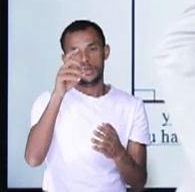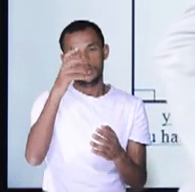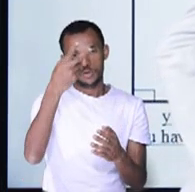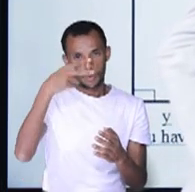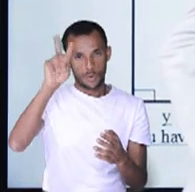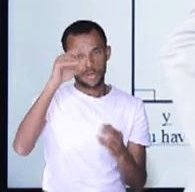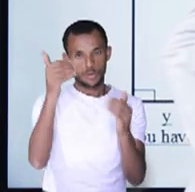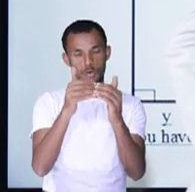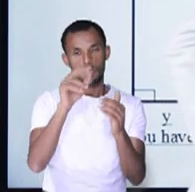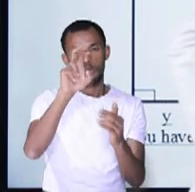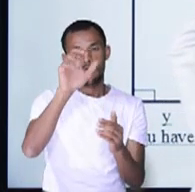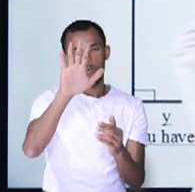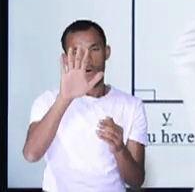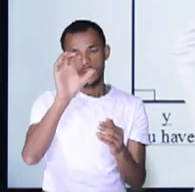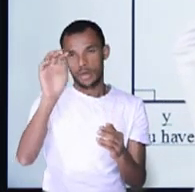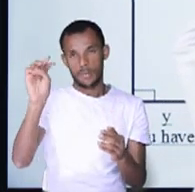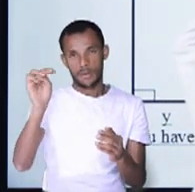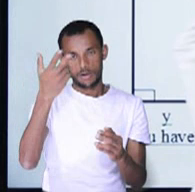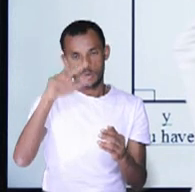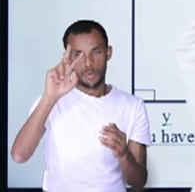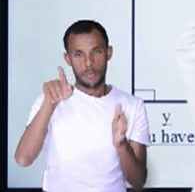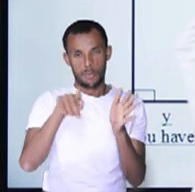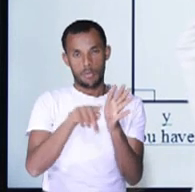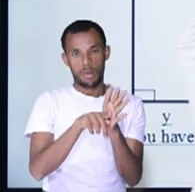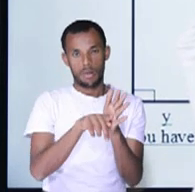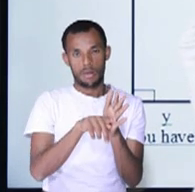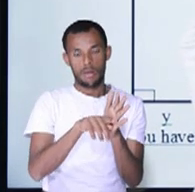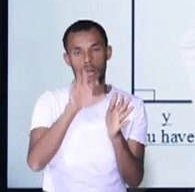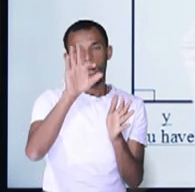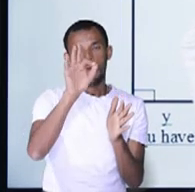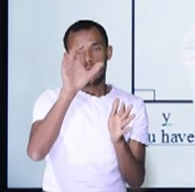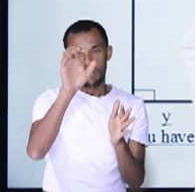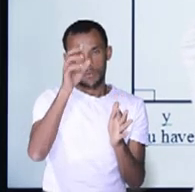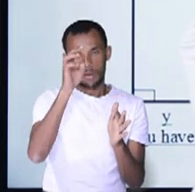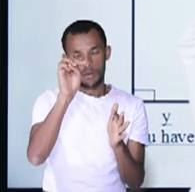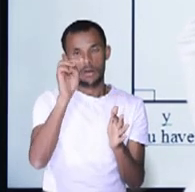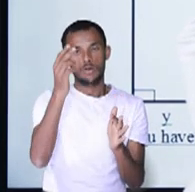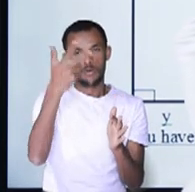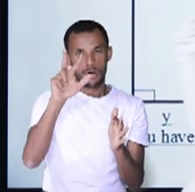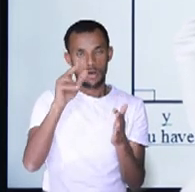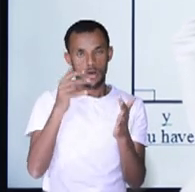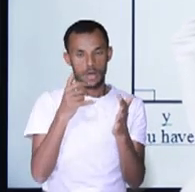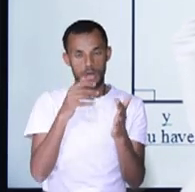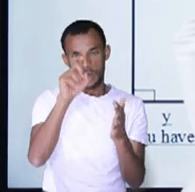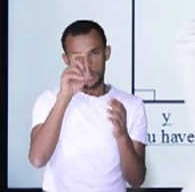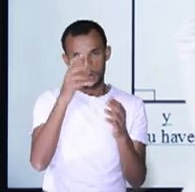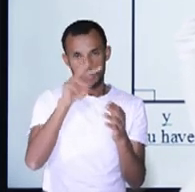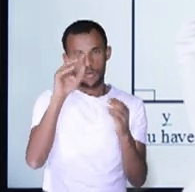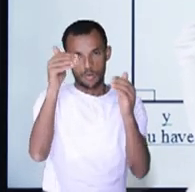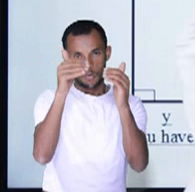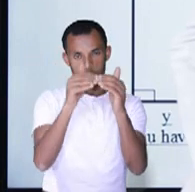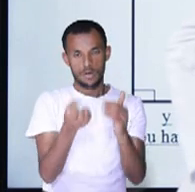to 25 centimeter square, then minus 9 centimeter square. Thus x